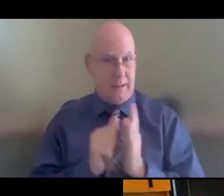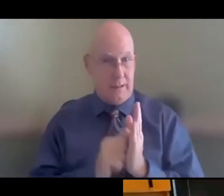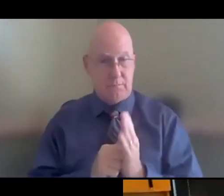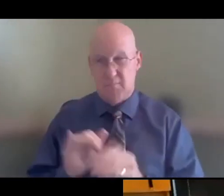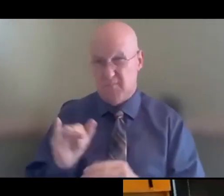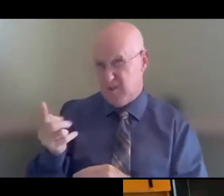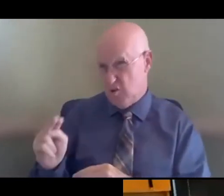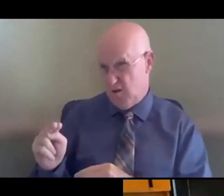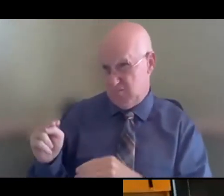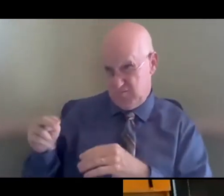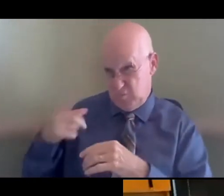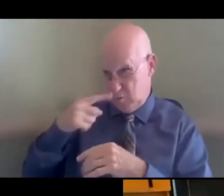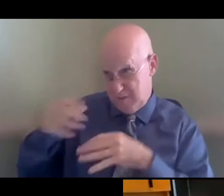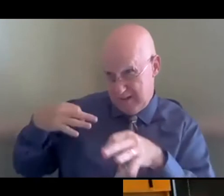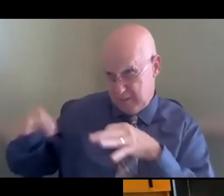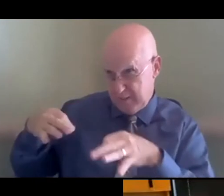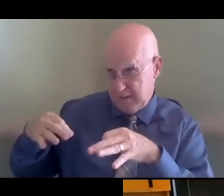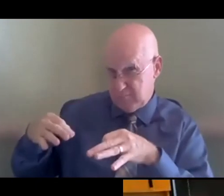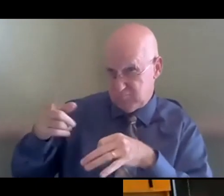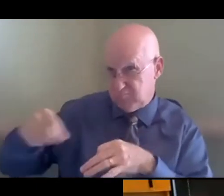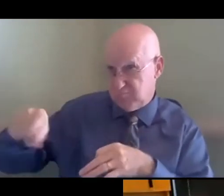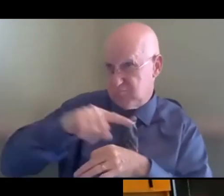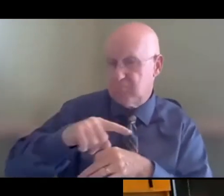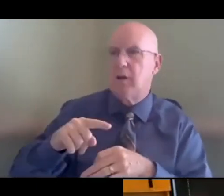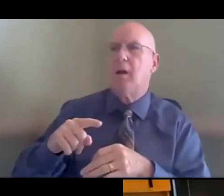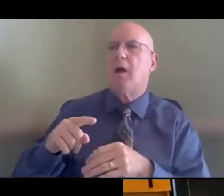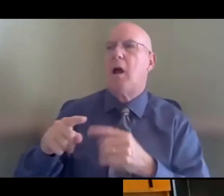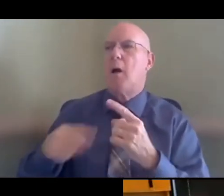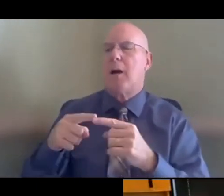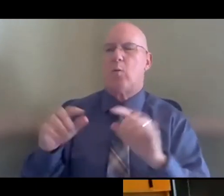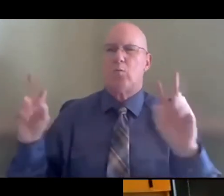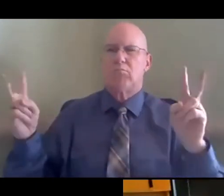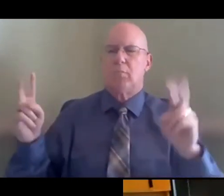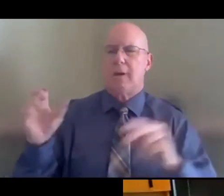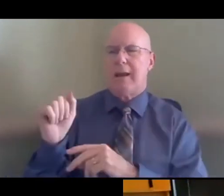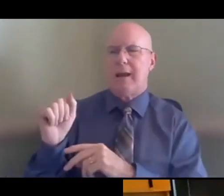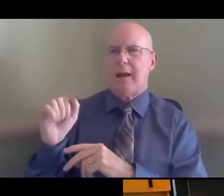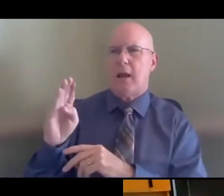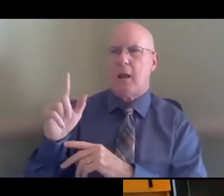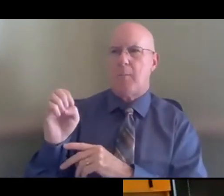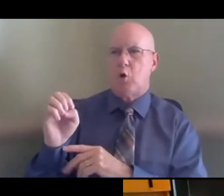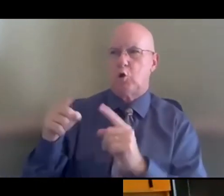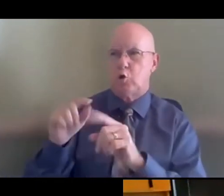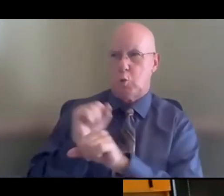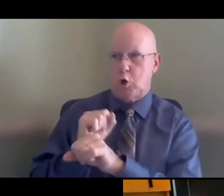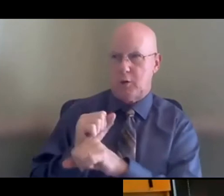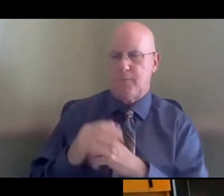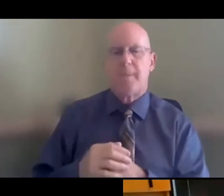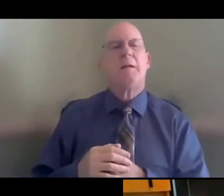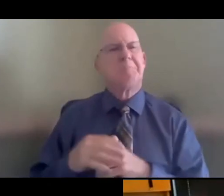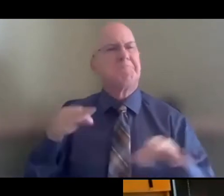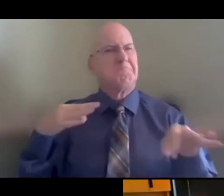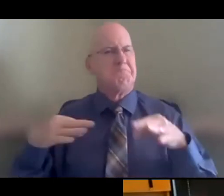you tell our attendees a little bit about Able to Work? Yes, I'll talk a little about able to work,